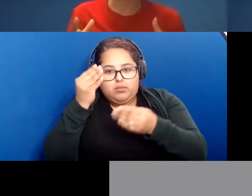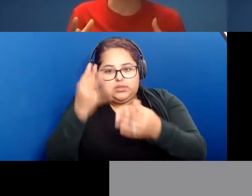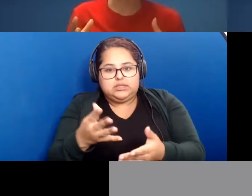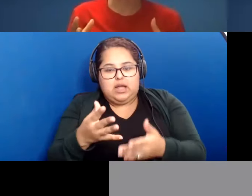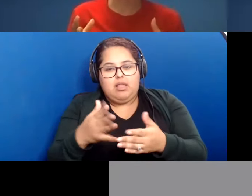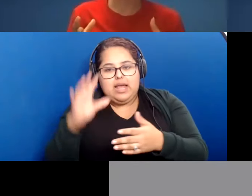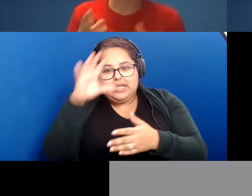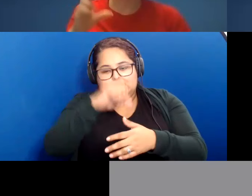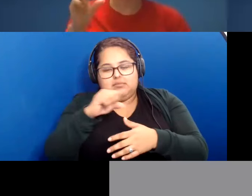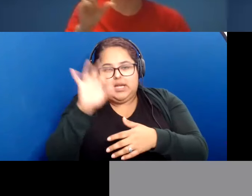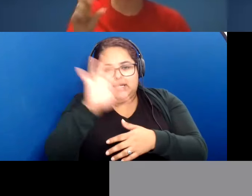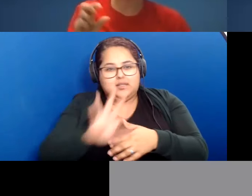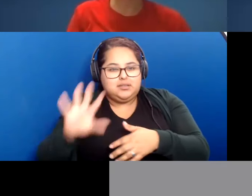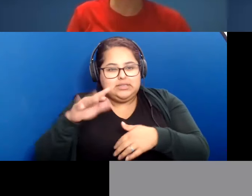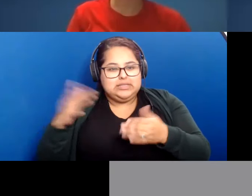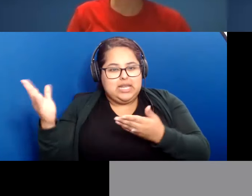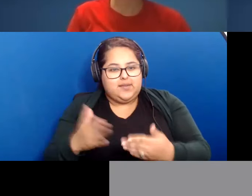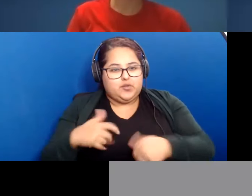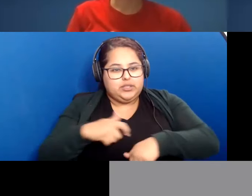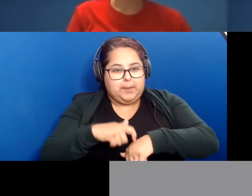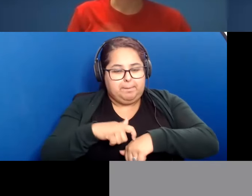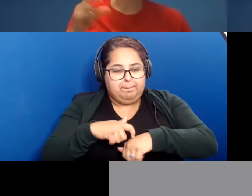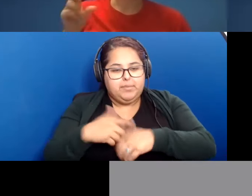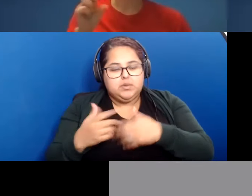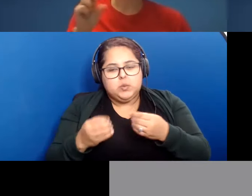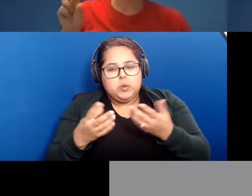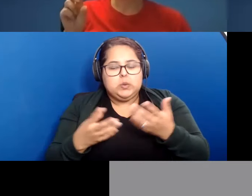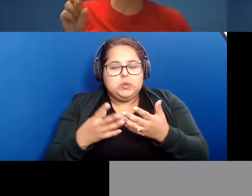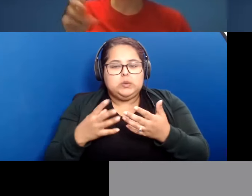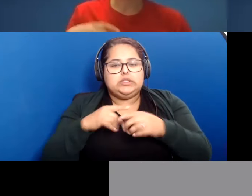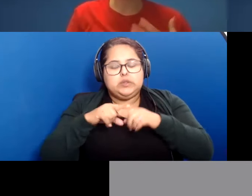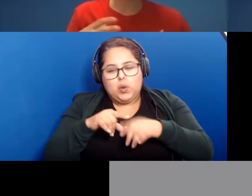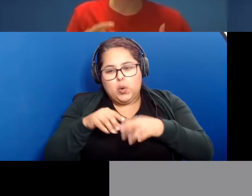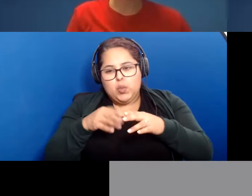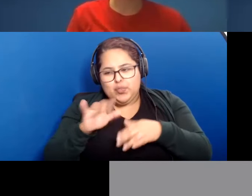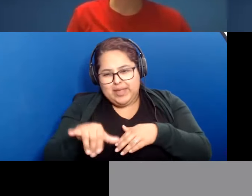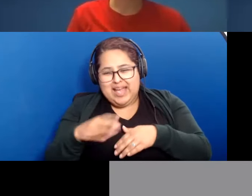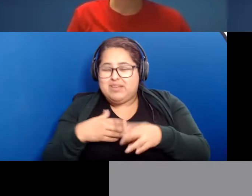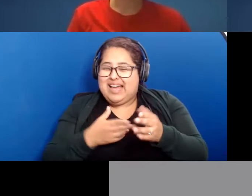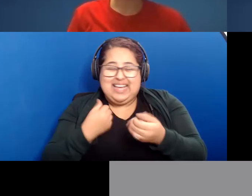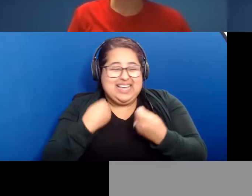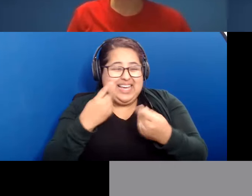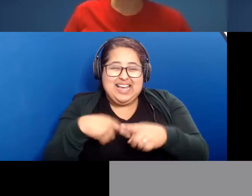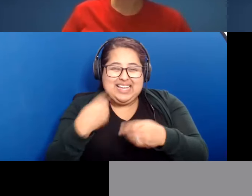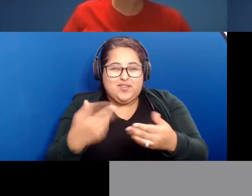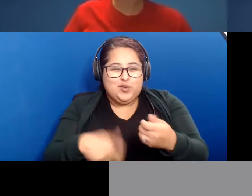compare it to like Amazon when they give you an estimated. So just go through that, but I can't give you an exact time